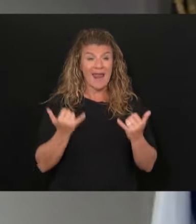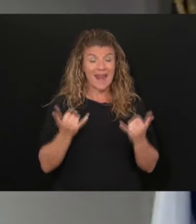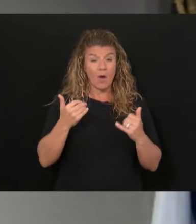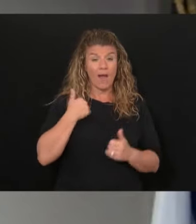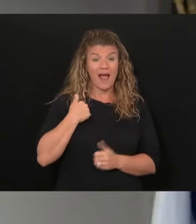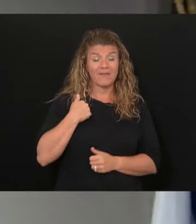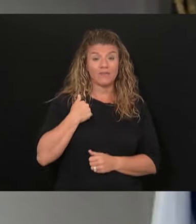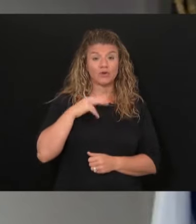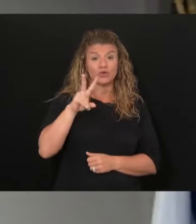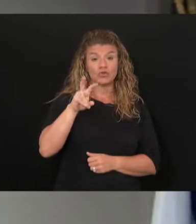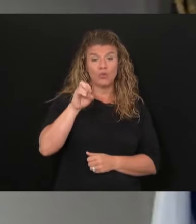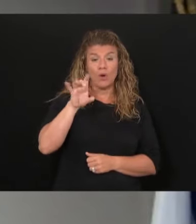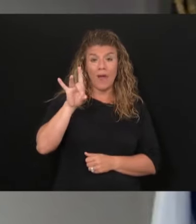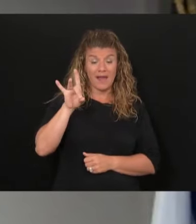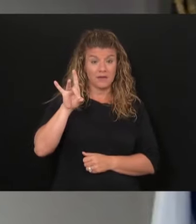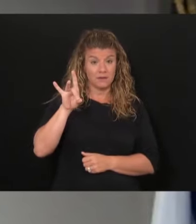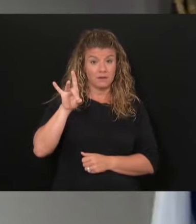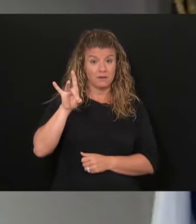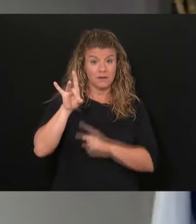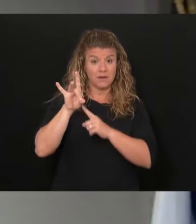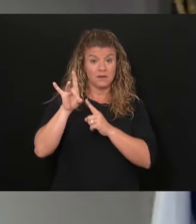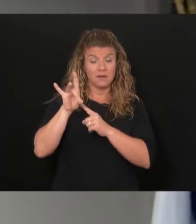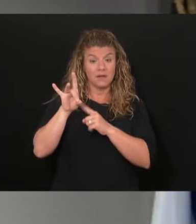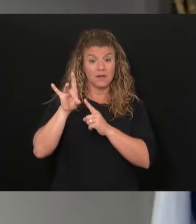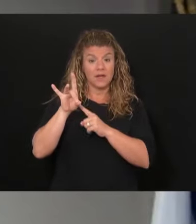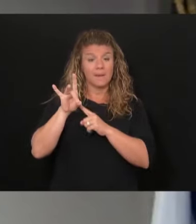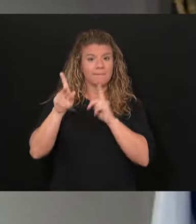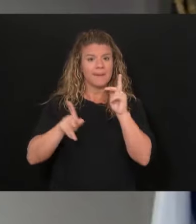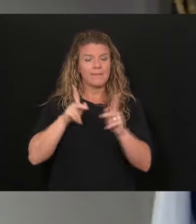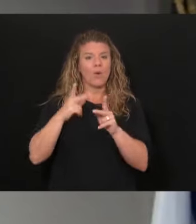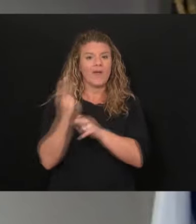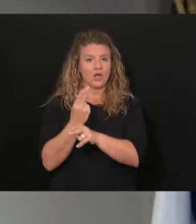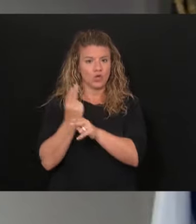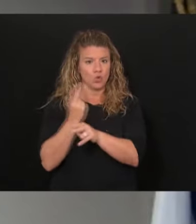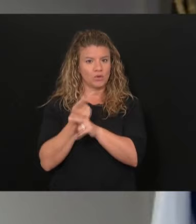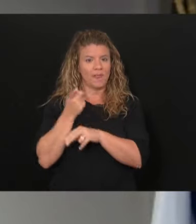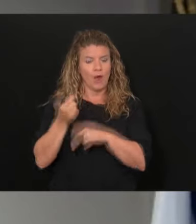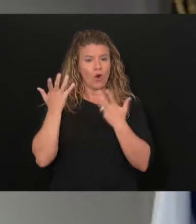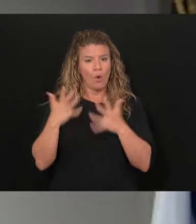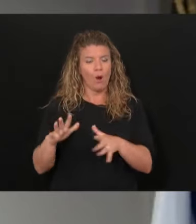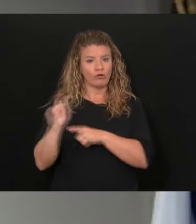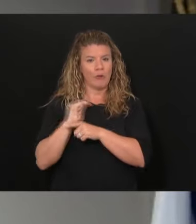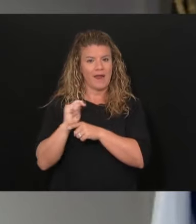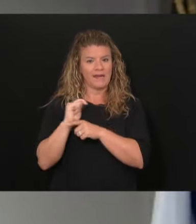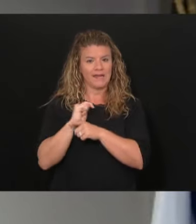208 individuals right now that we can use that are trained to do